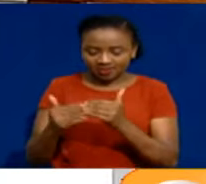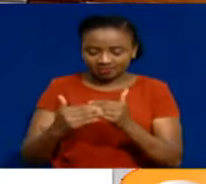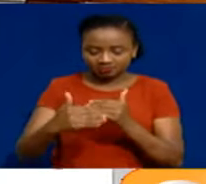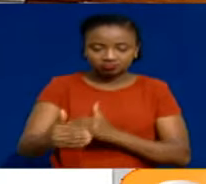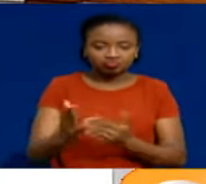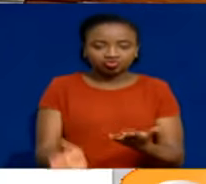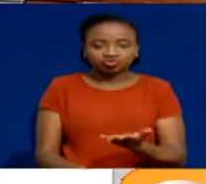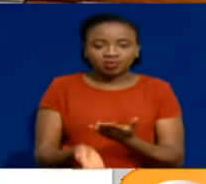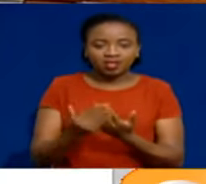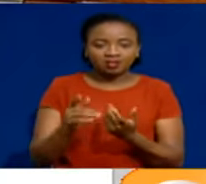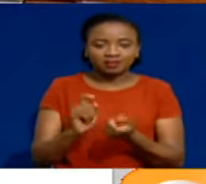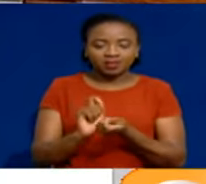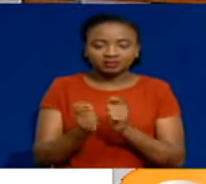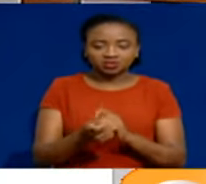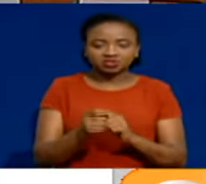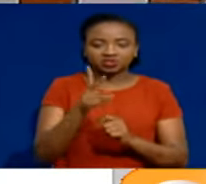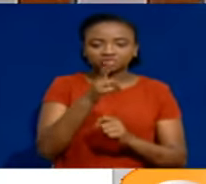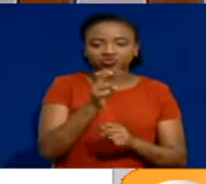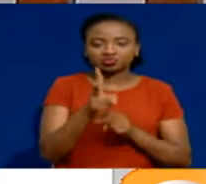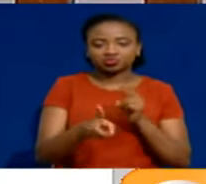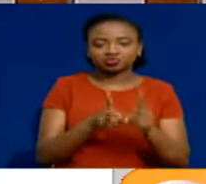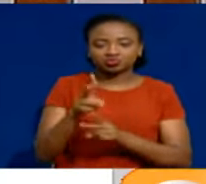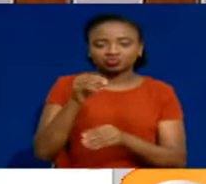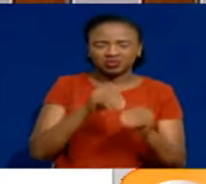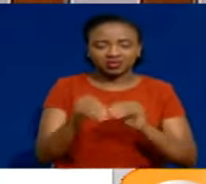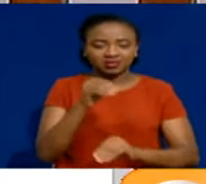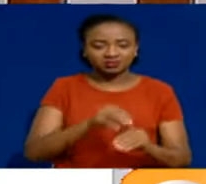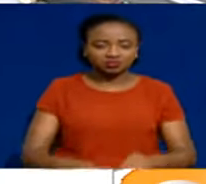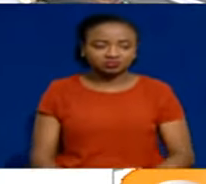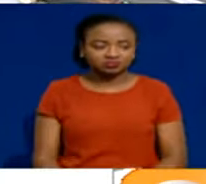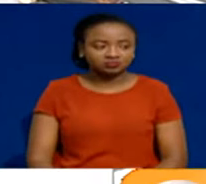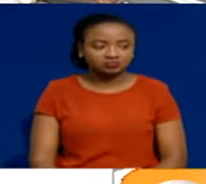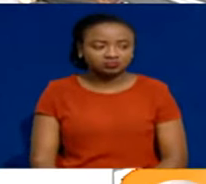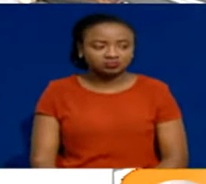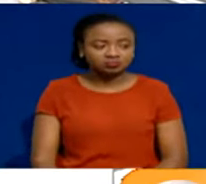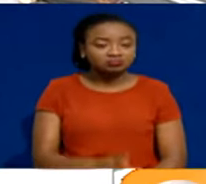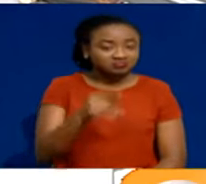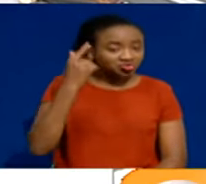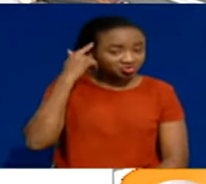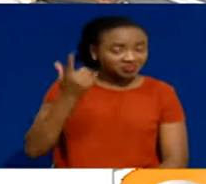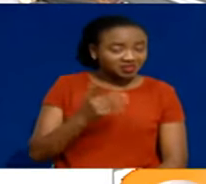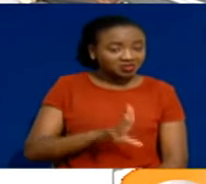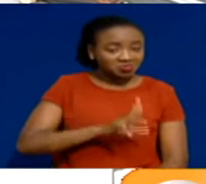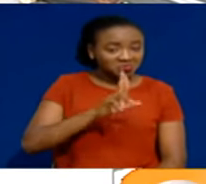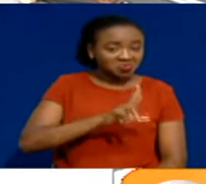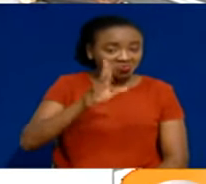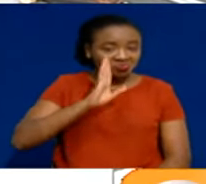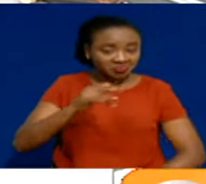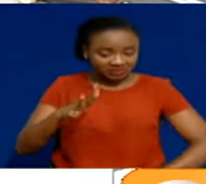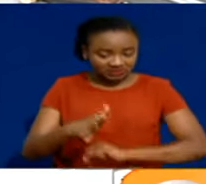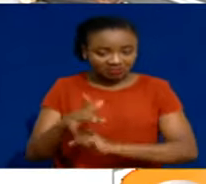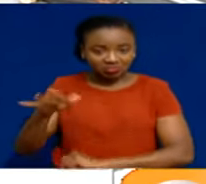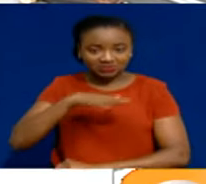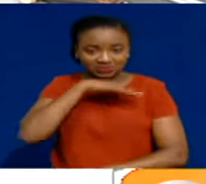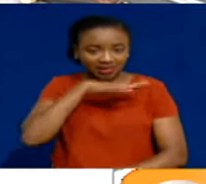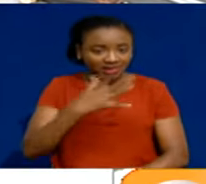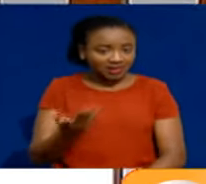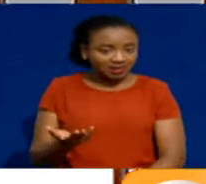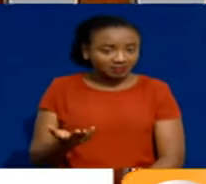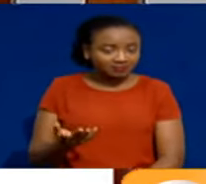shape the 2022 elections. And you think the president will endorse him eventually, if he runs?